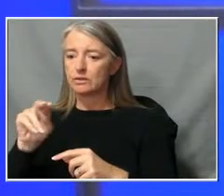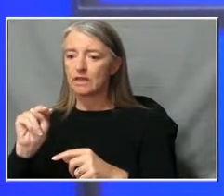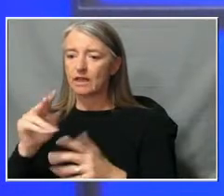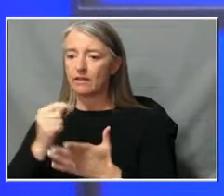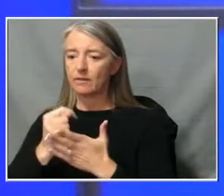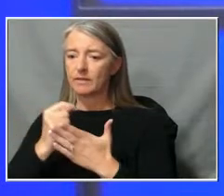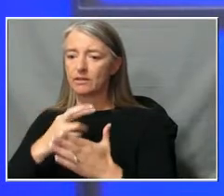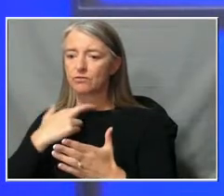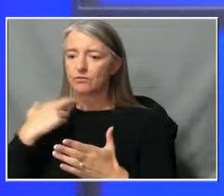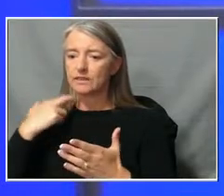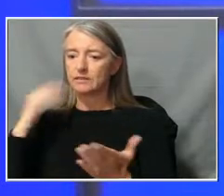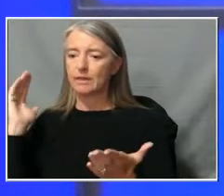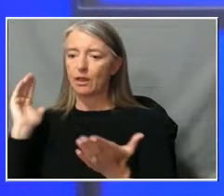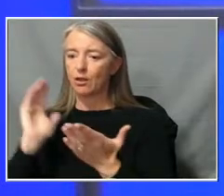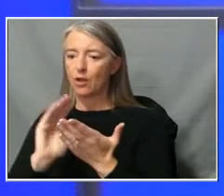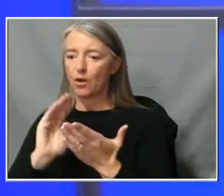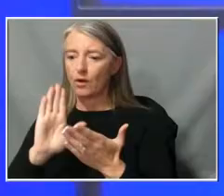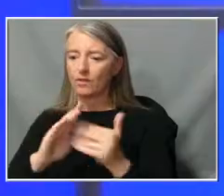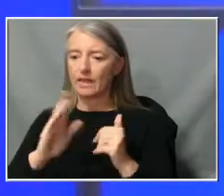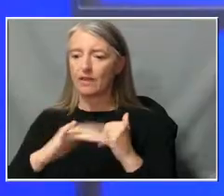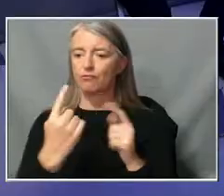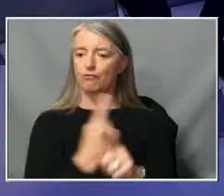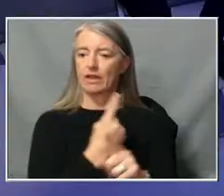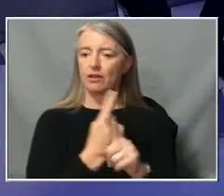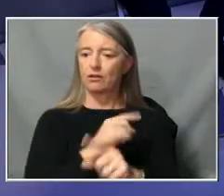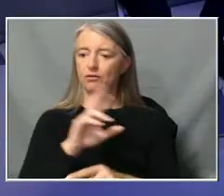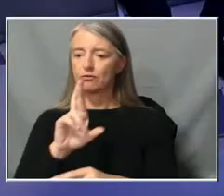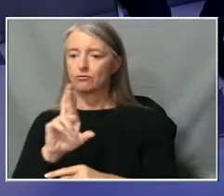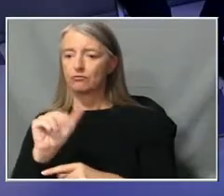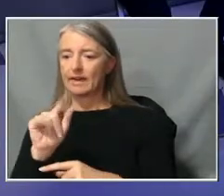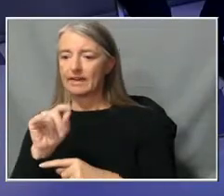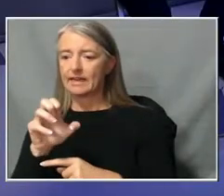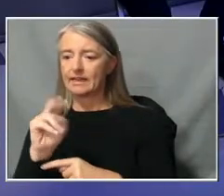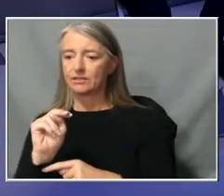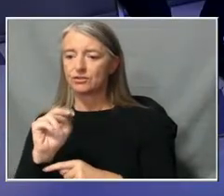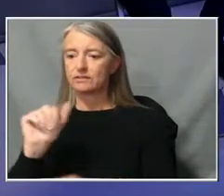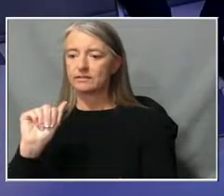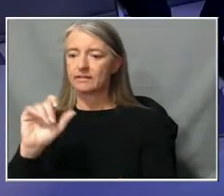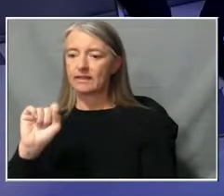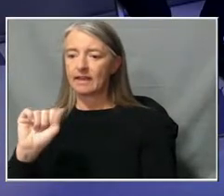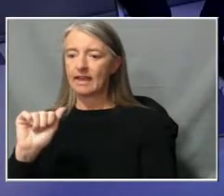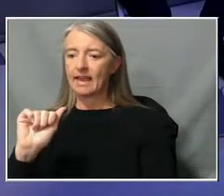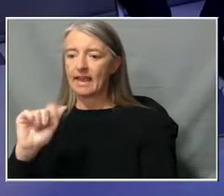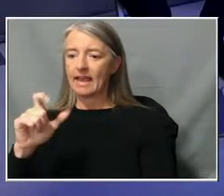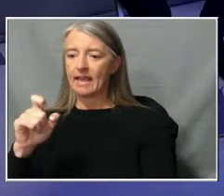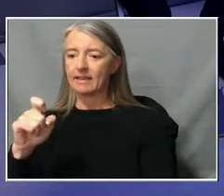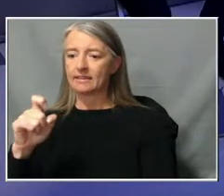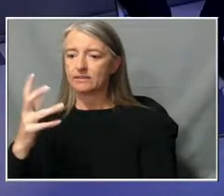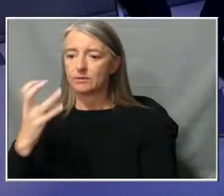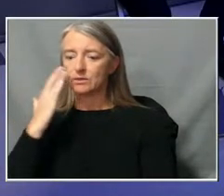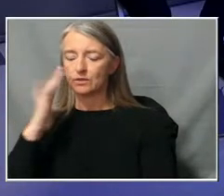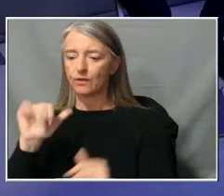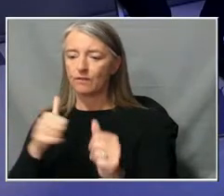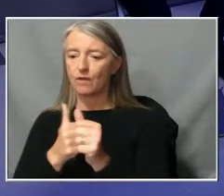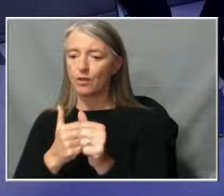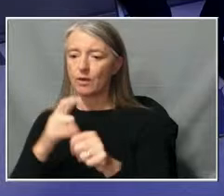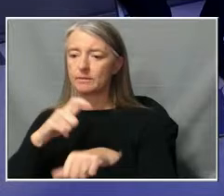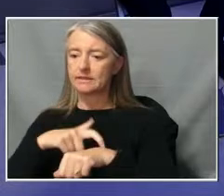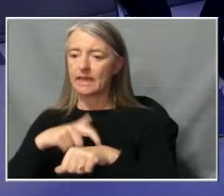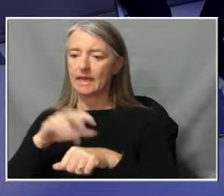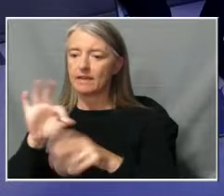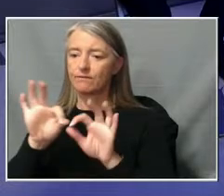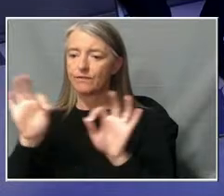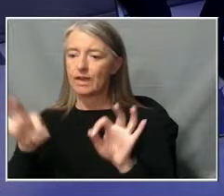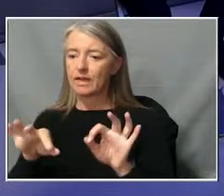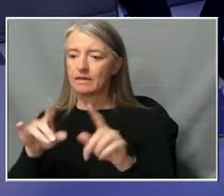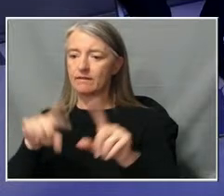to be significantly lower than with conventional radiation. So on that note, Alex wants to know just what's the follow-up time frame, or does it vary